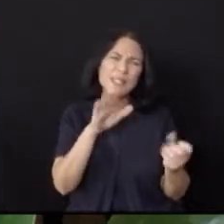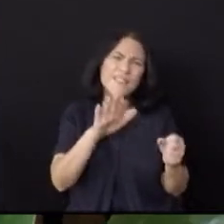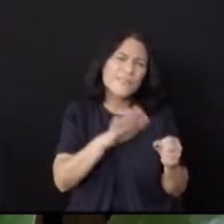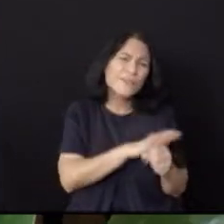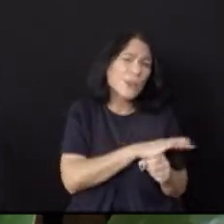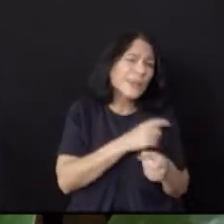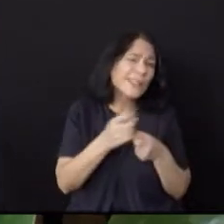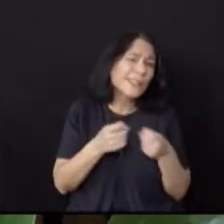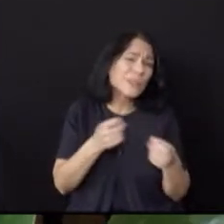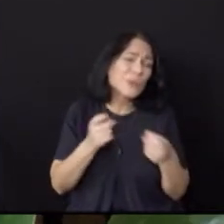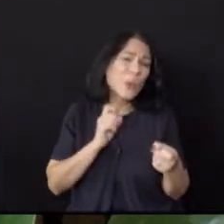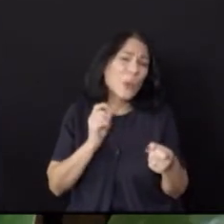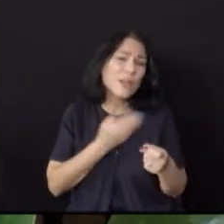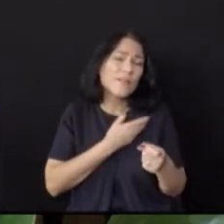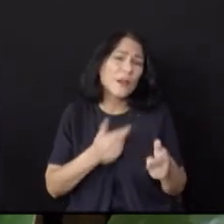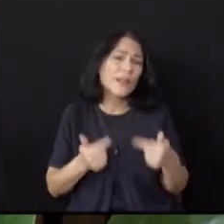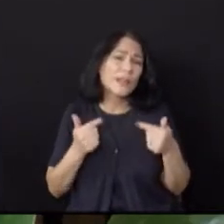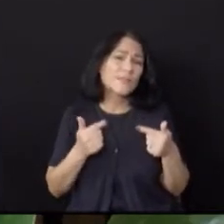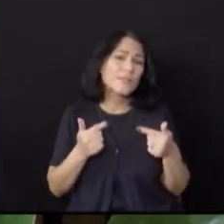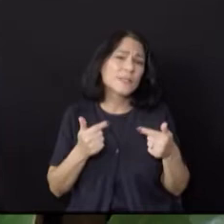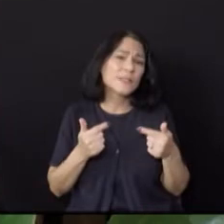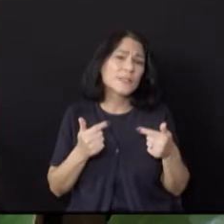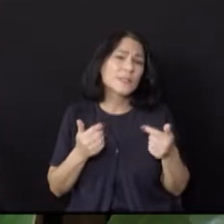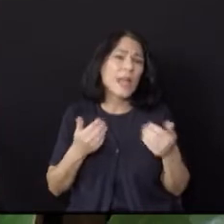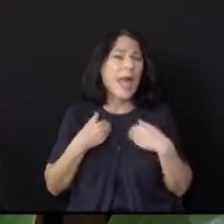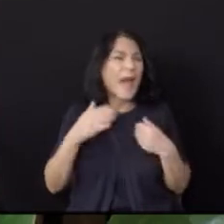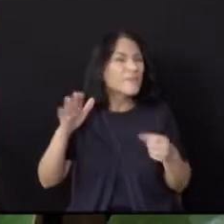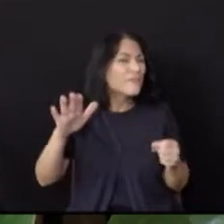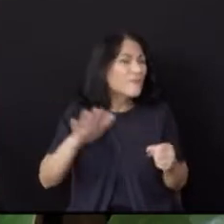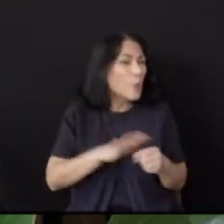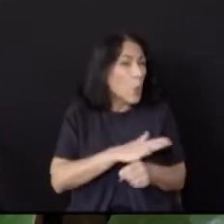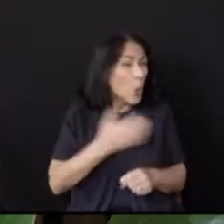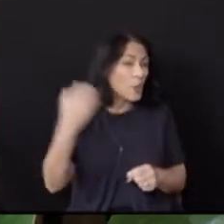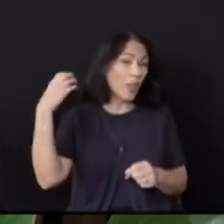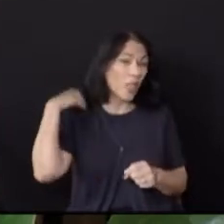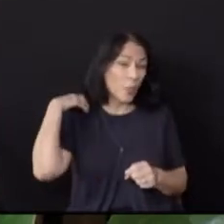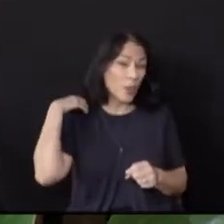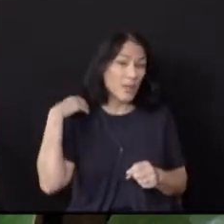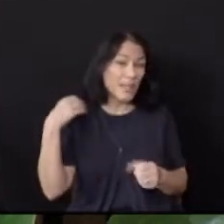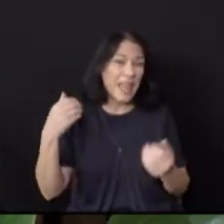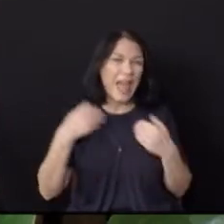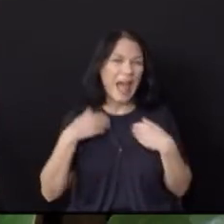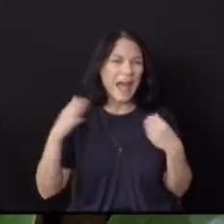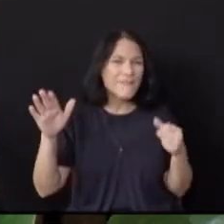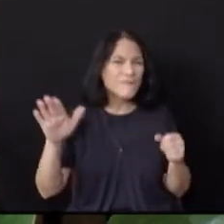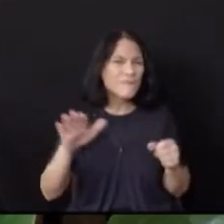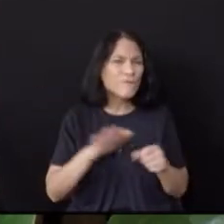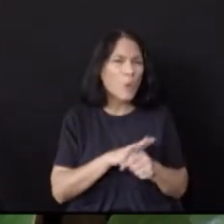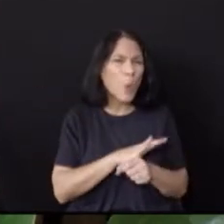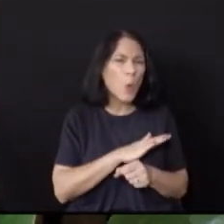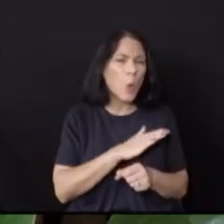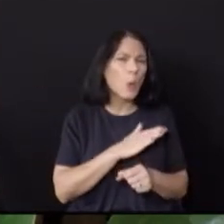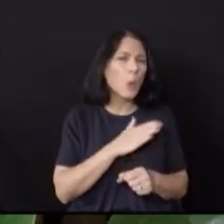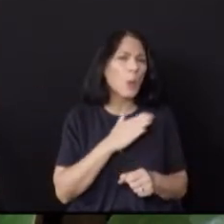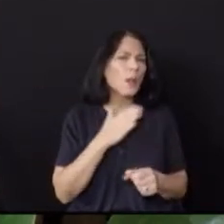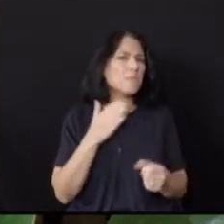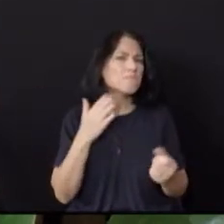our lives? Do any of us have full authority? Do any of us have full autonomy?